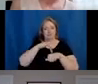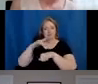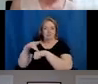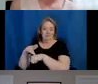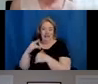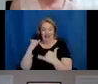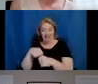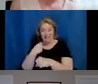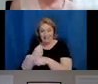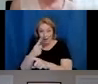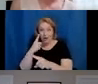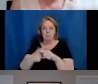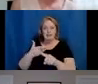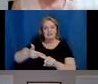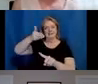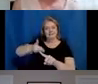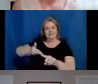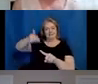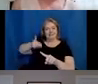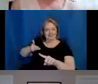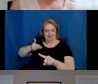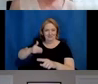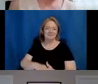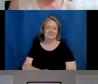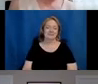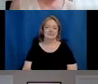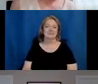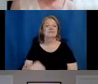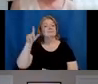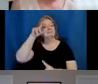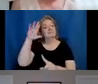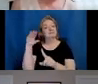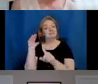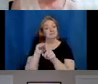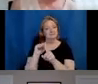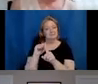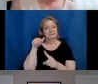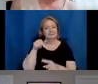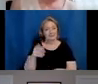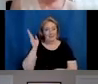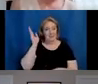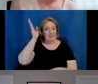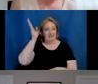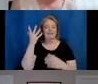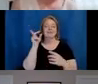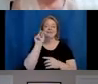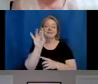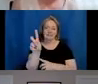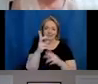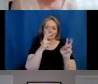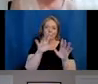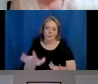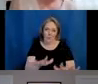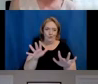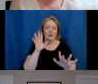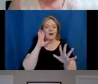trip, but on years past through these links. As a reminder, this presentation has been recorded and will be made available in the